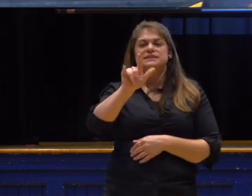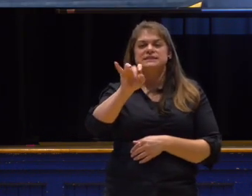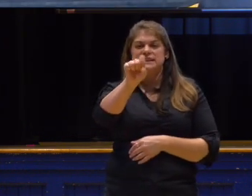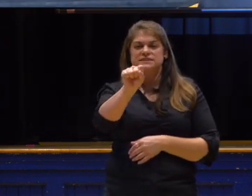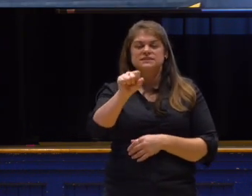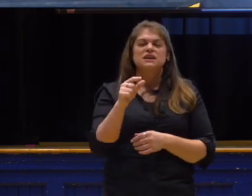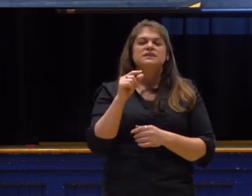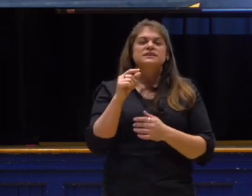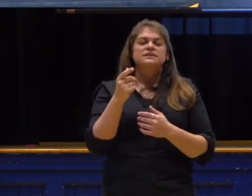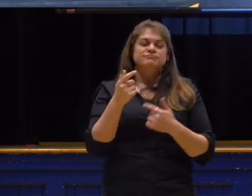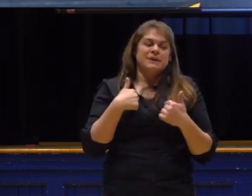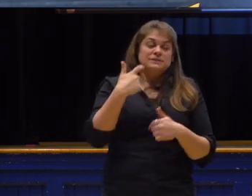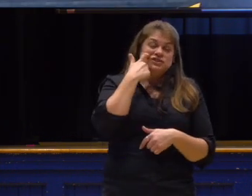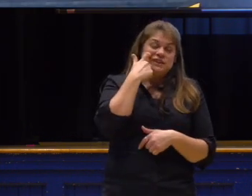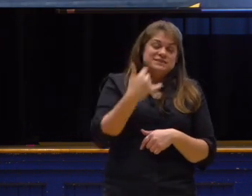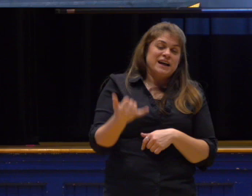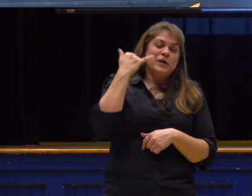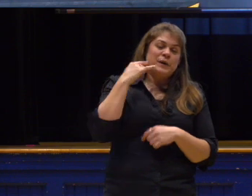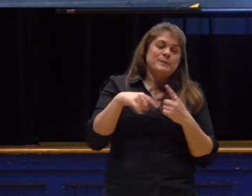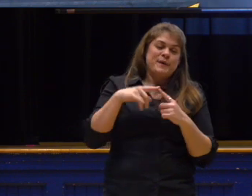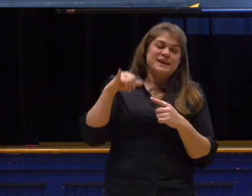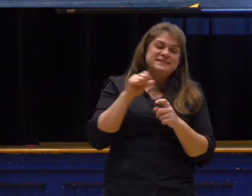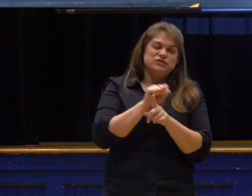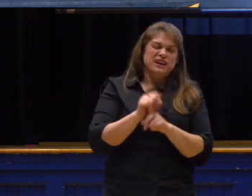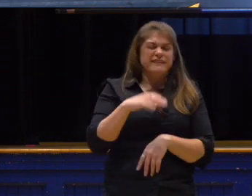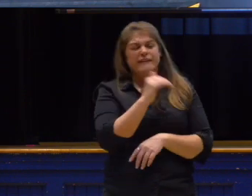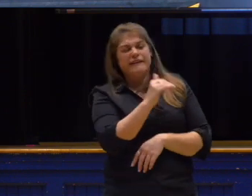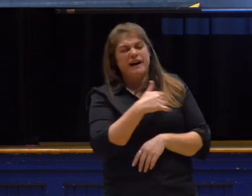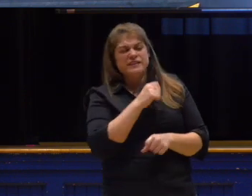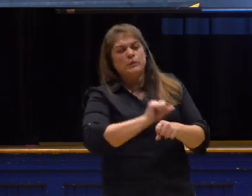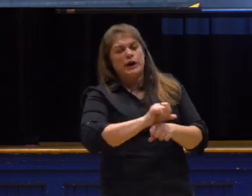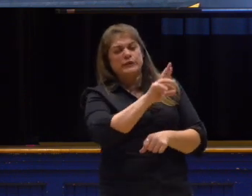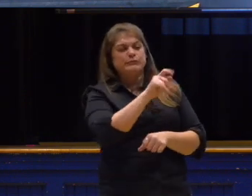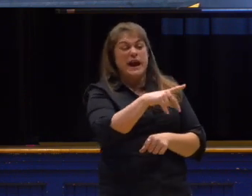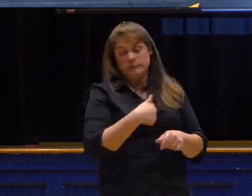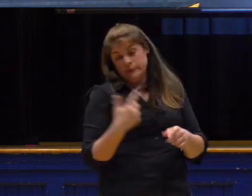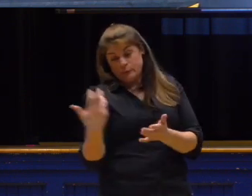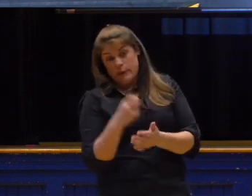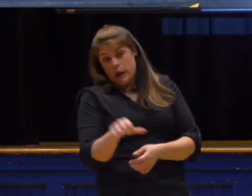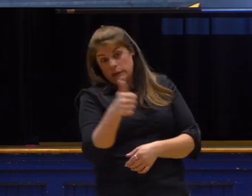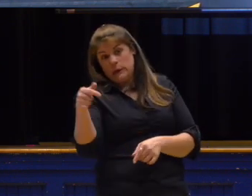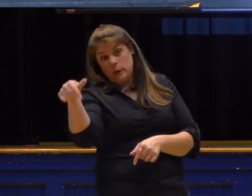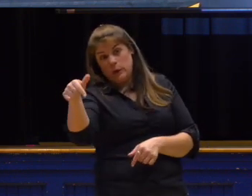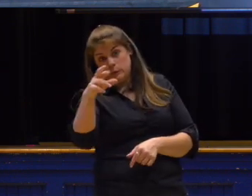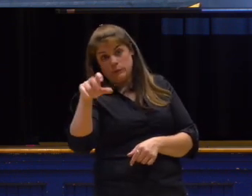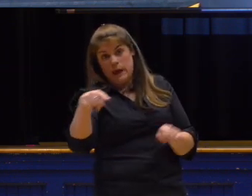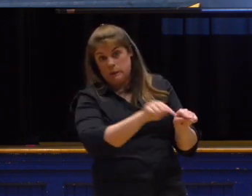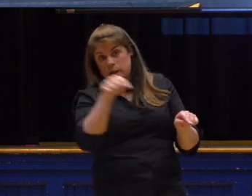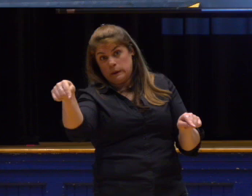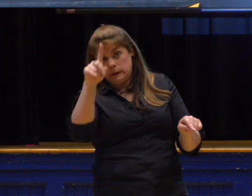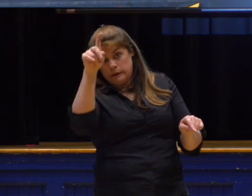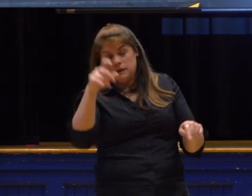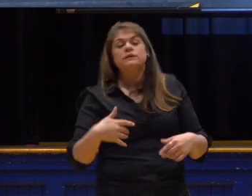on. I received a call on that last week. Hey, they're working at this ramp. Are they going to fix the other one? Yes, they will. You know, it's going to be a